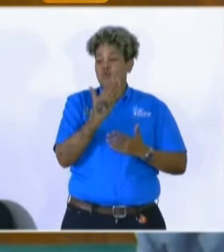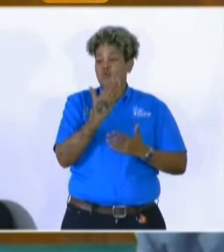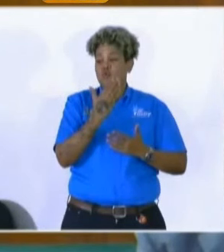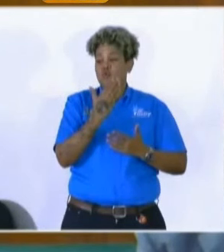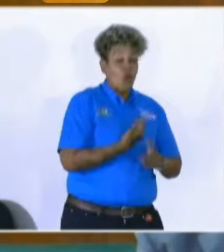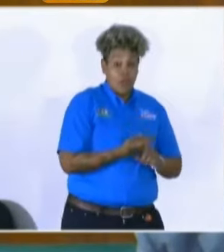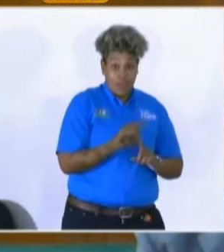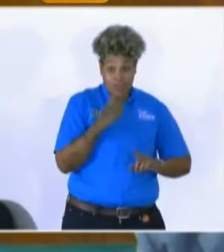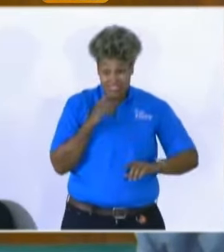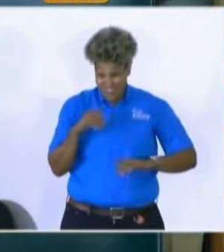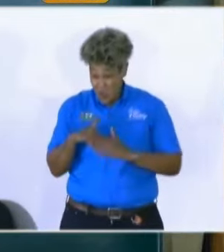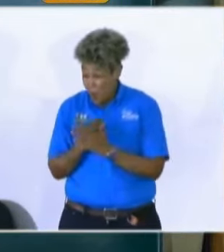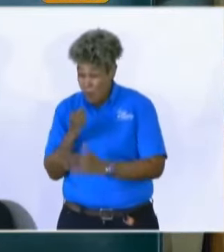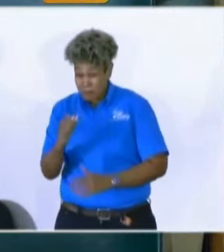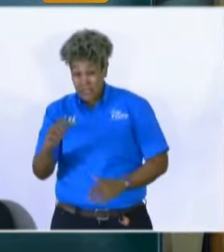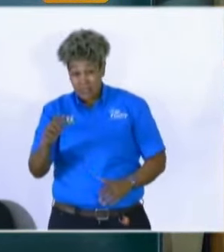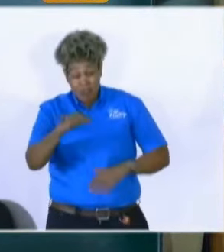with